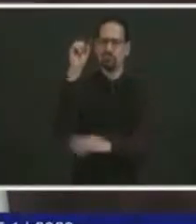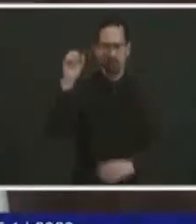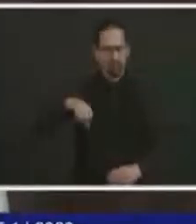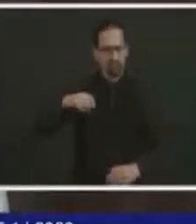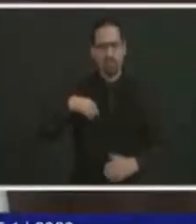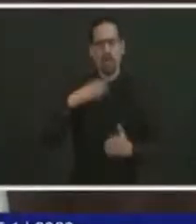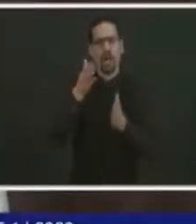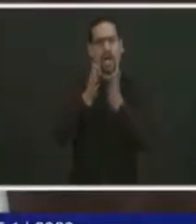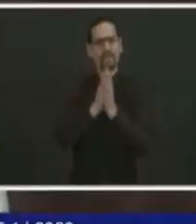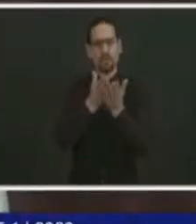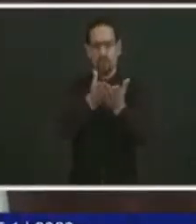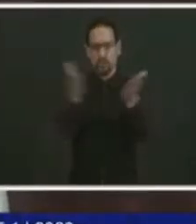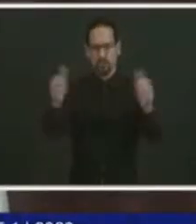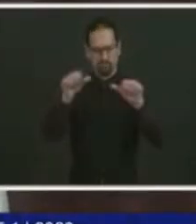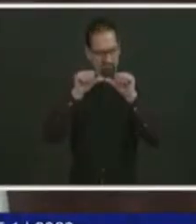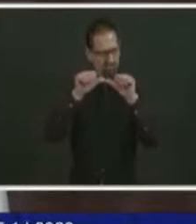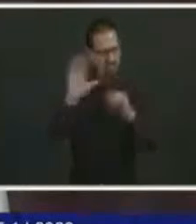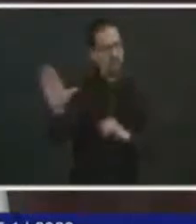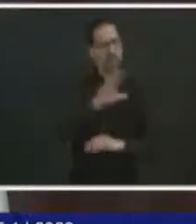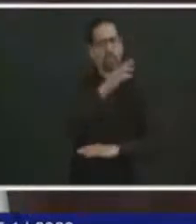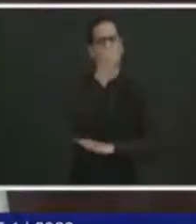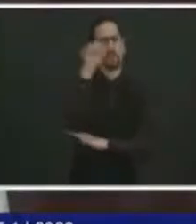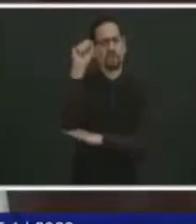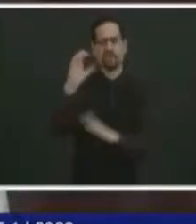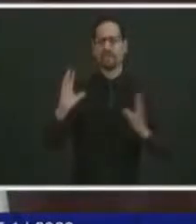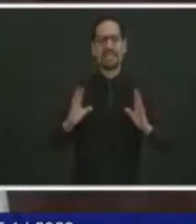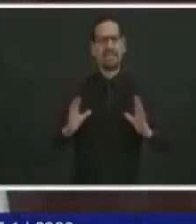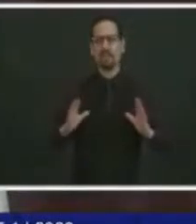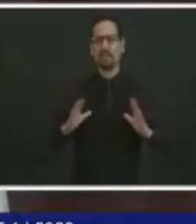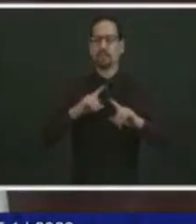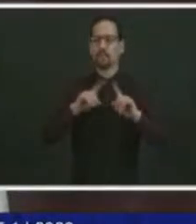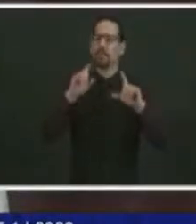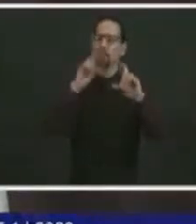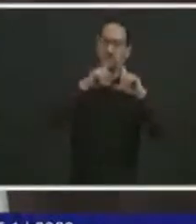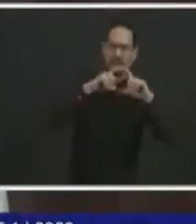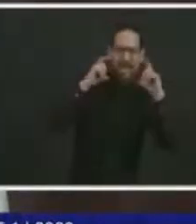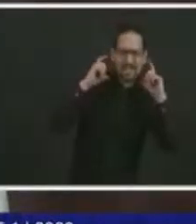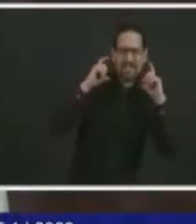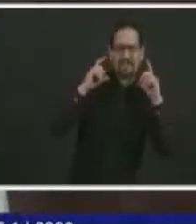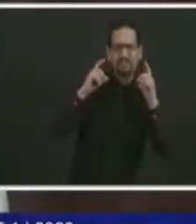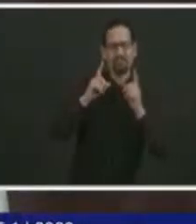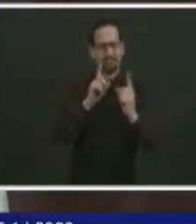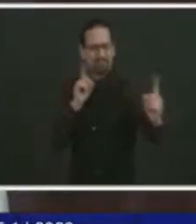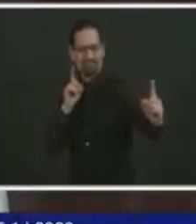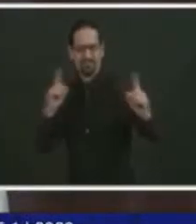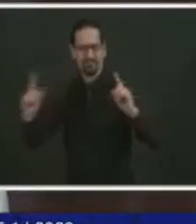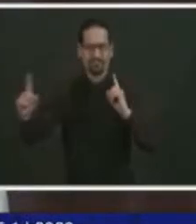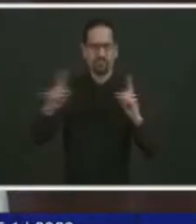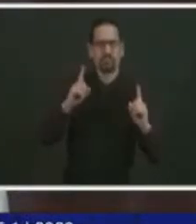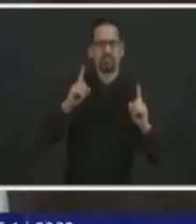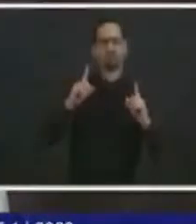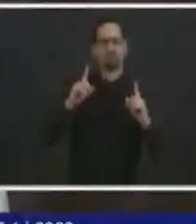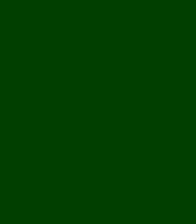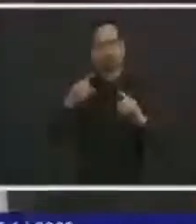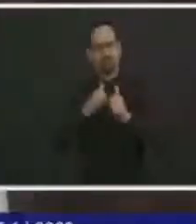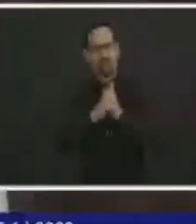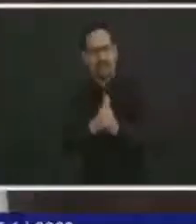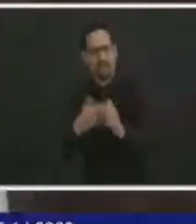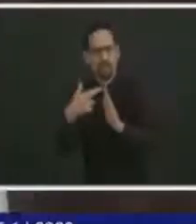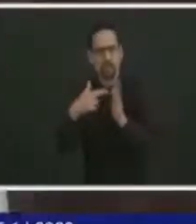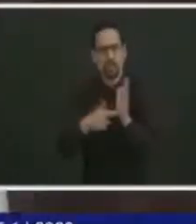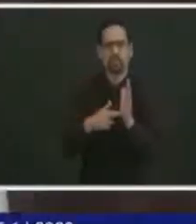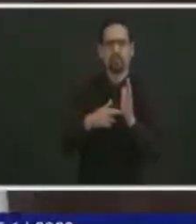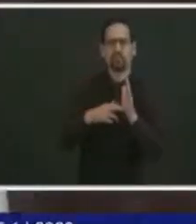wear masks, to be socially distant, to follow the rules, and to ensure that